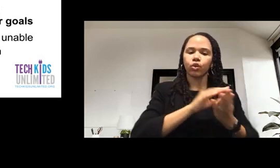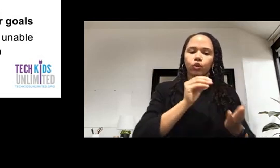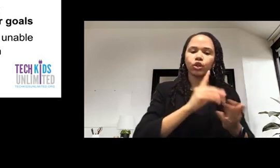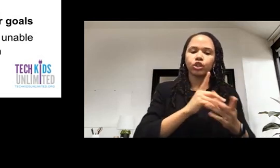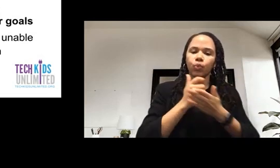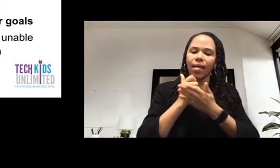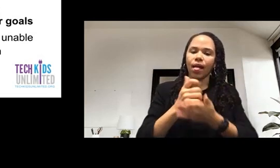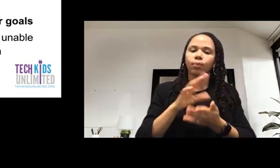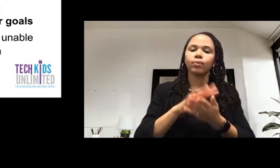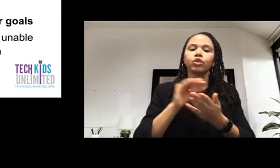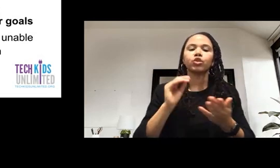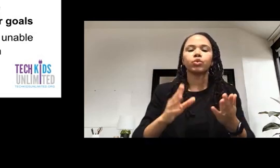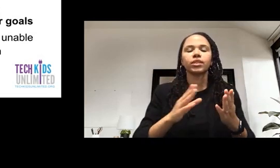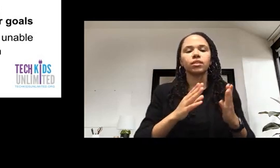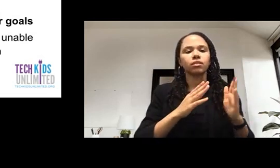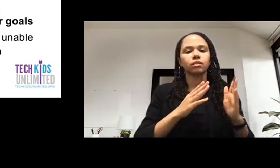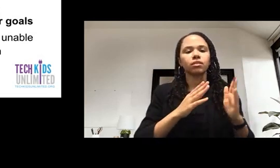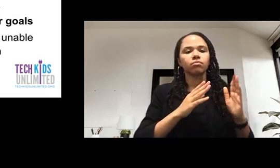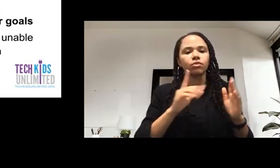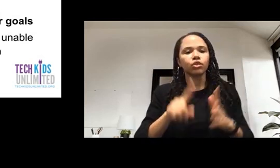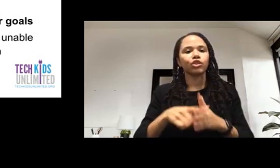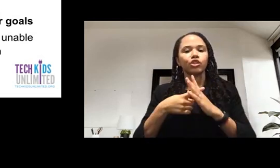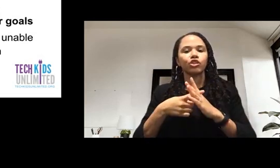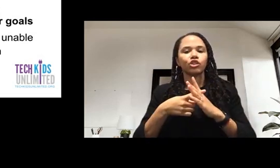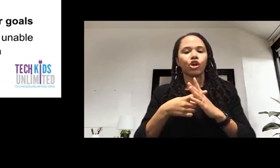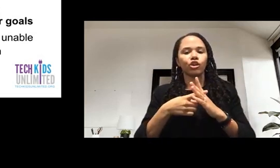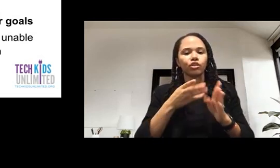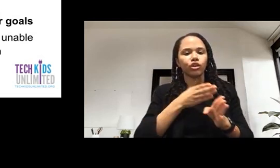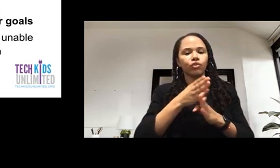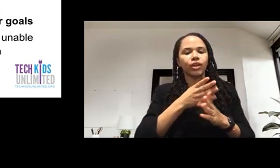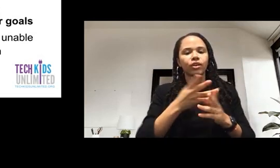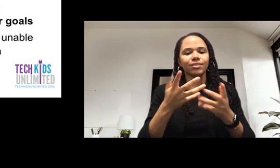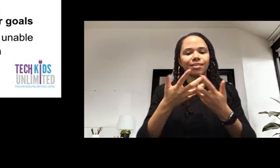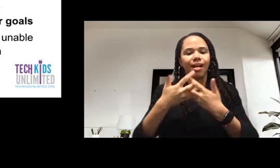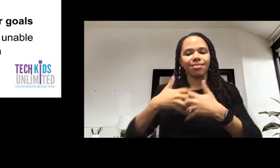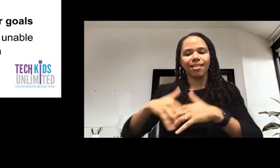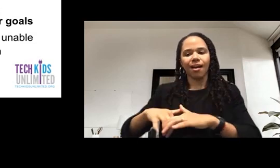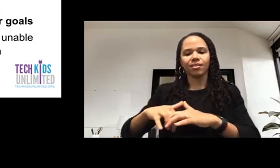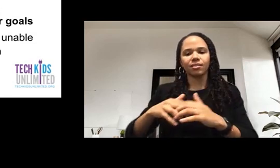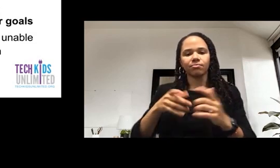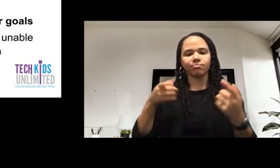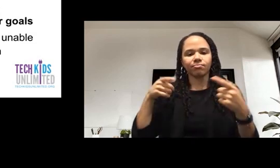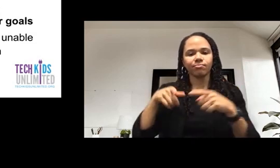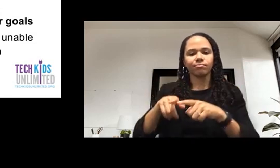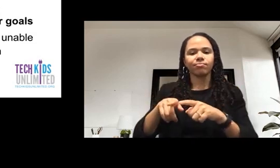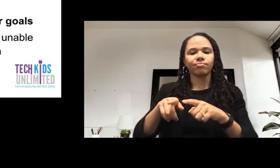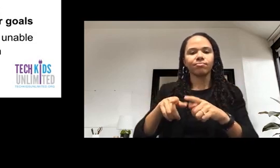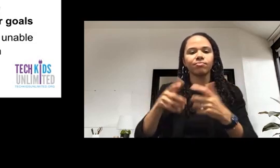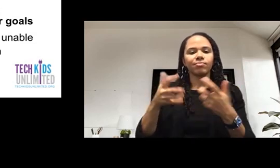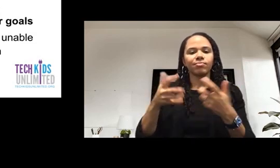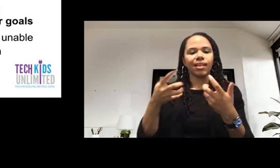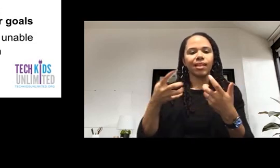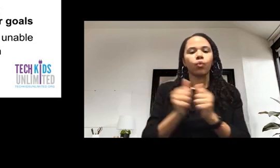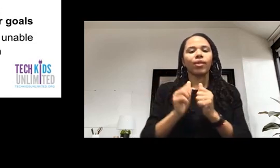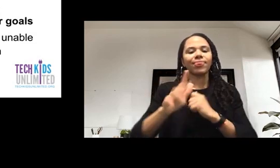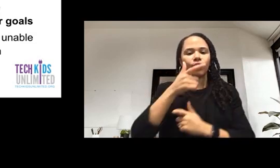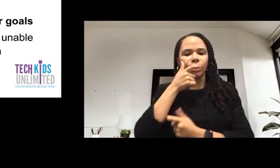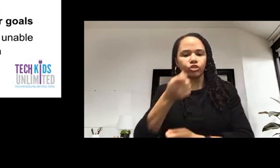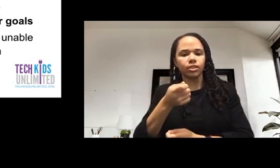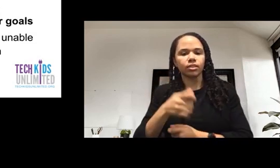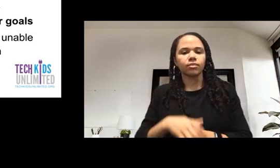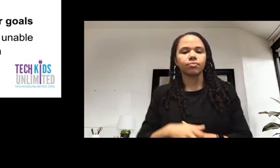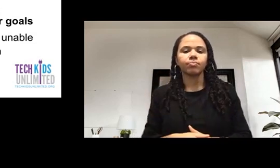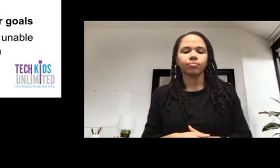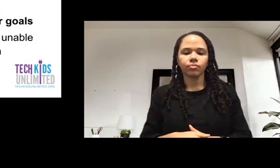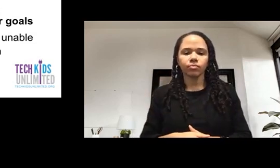well aligned with their interests. Students express interest in STEM jobs, but they're unaware of job preparation strategies to